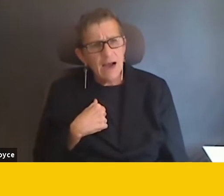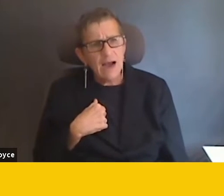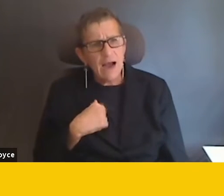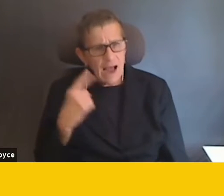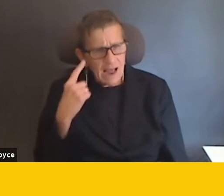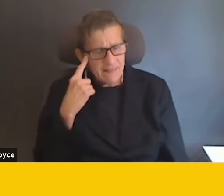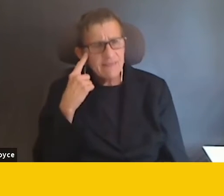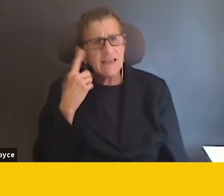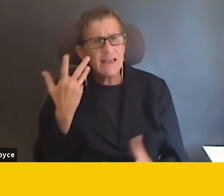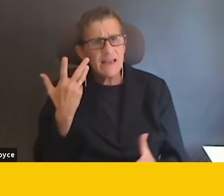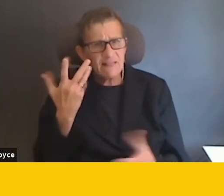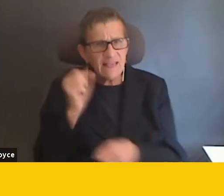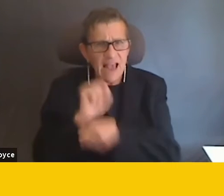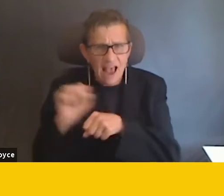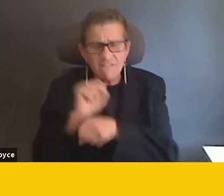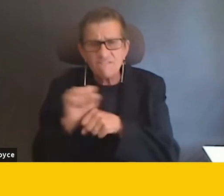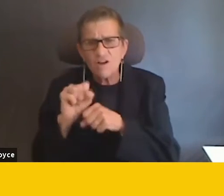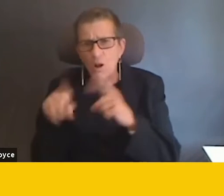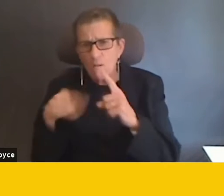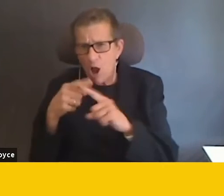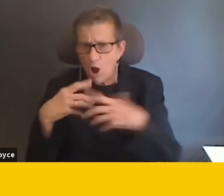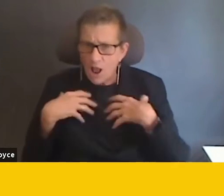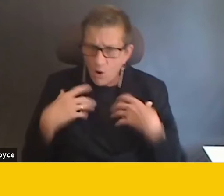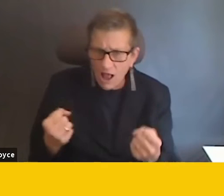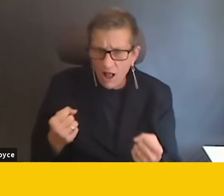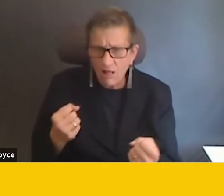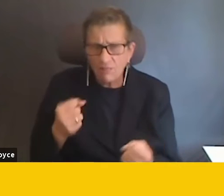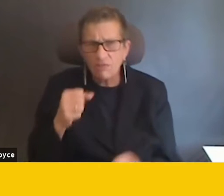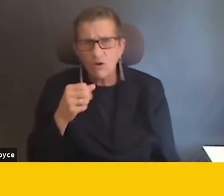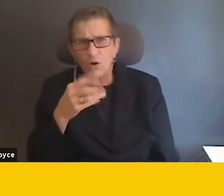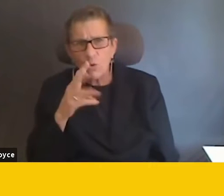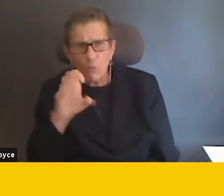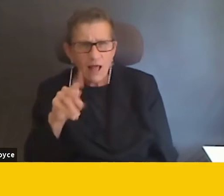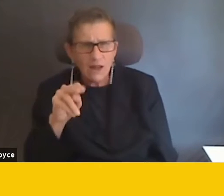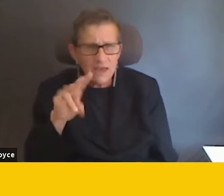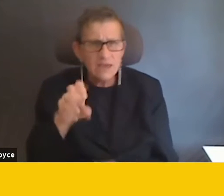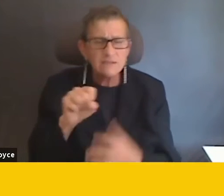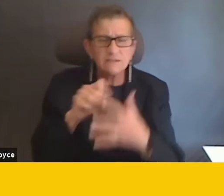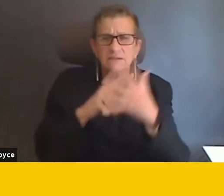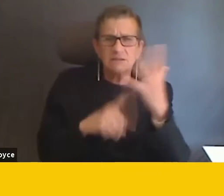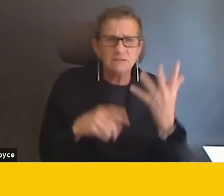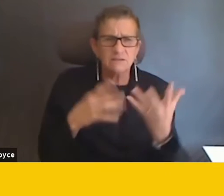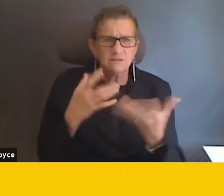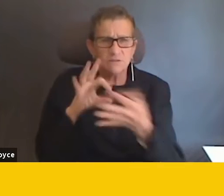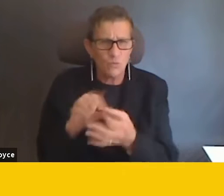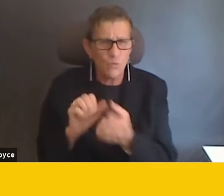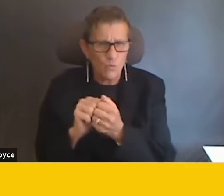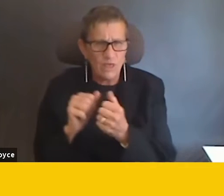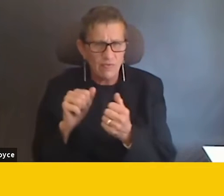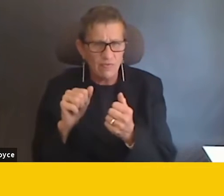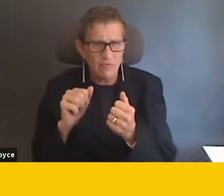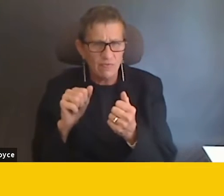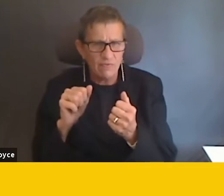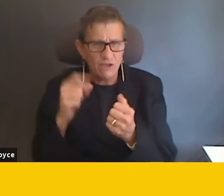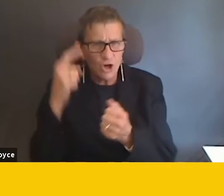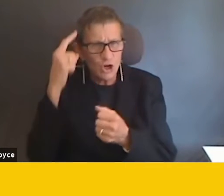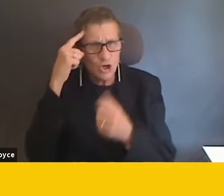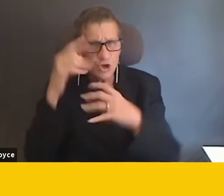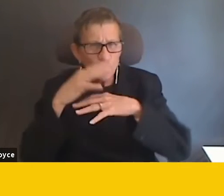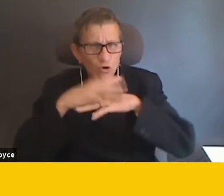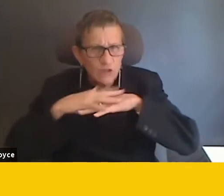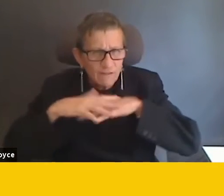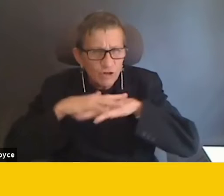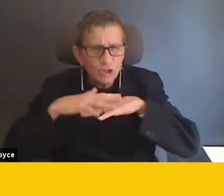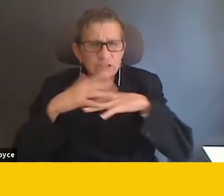effort around mental health and wellness, around neurodiversity and trying to understand it, providing better